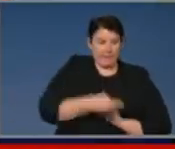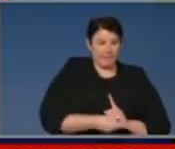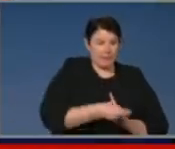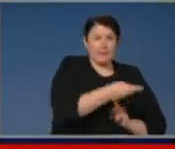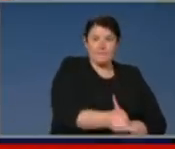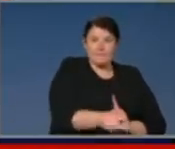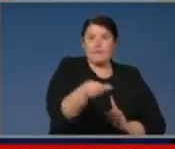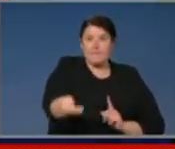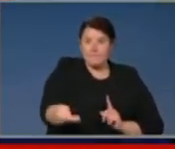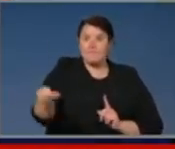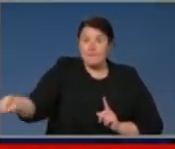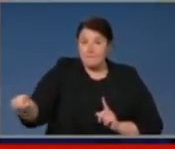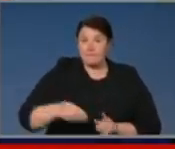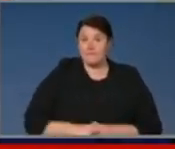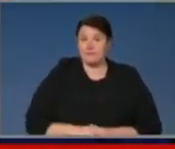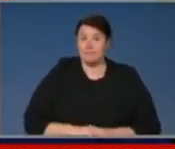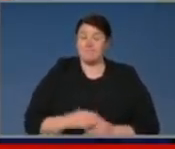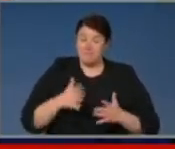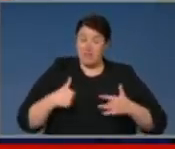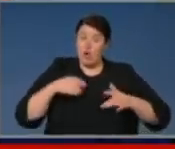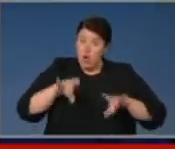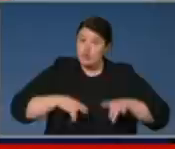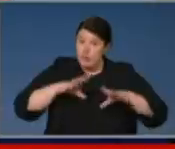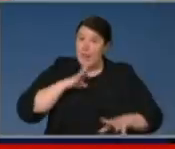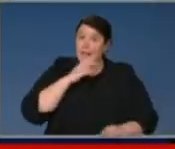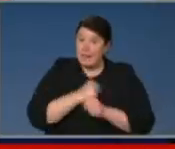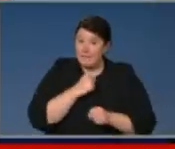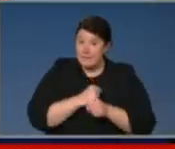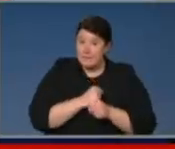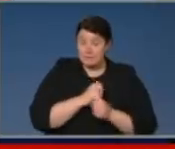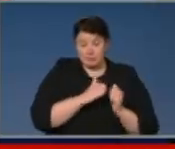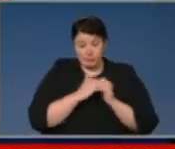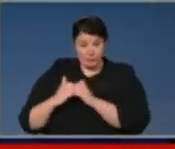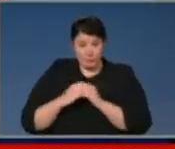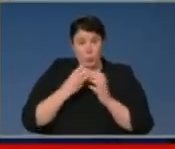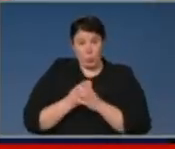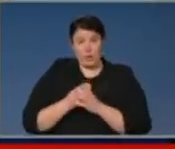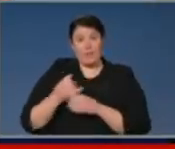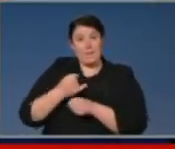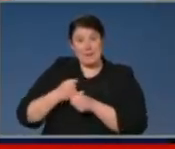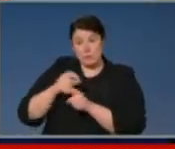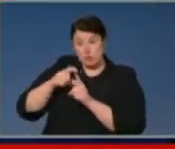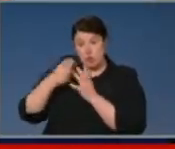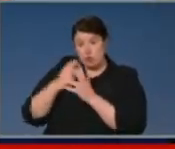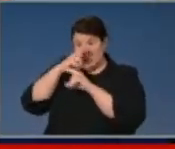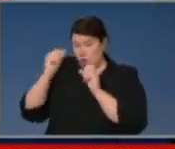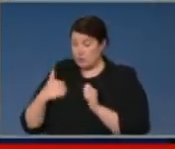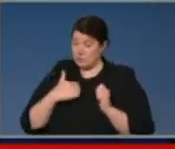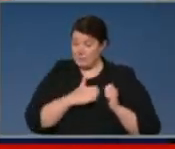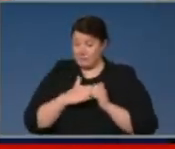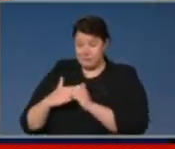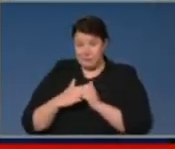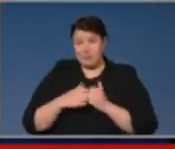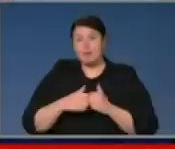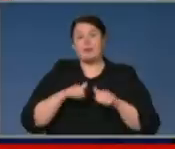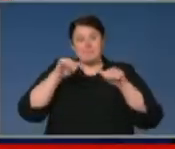the Australian government, in partnership with the medical community, has established the CovidSAFE app. And